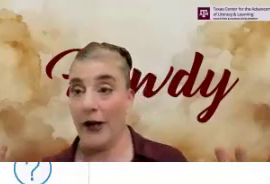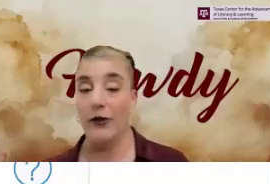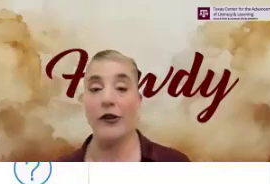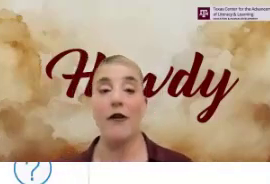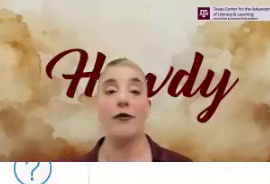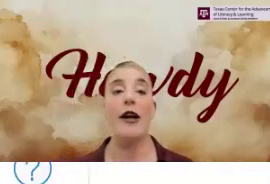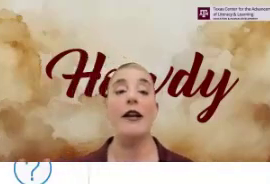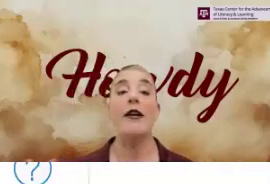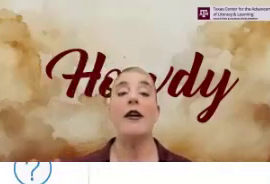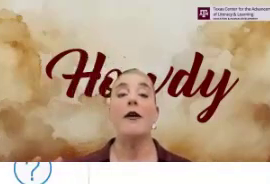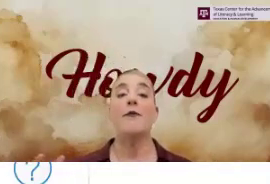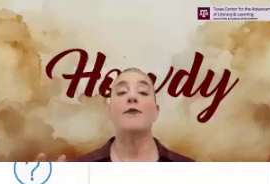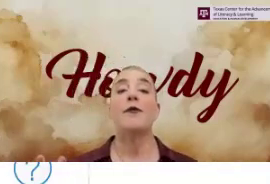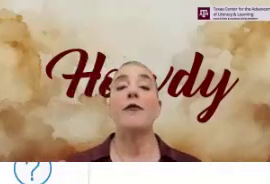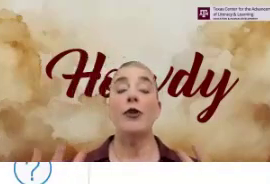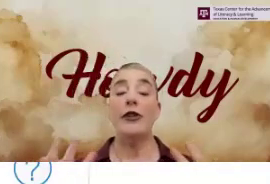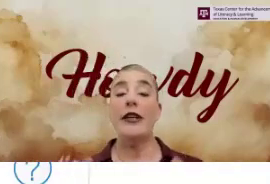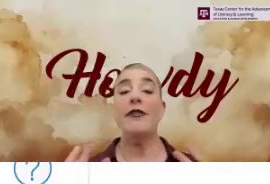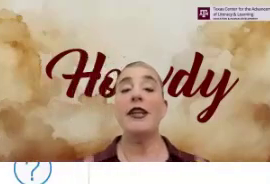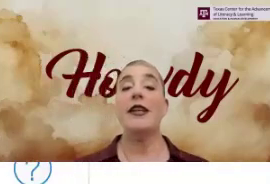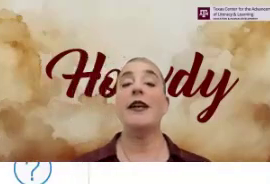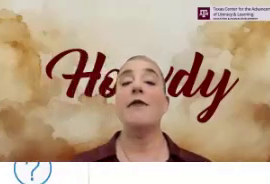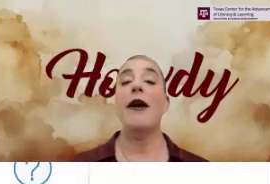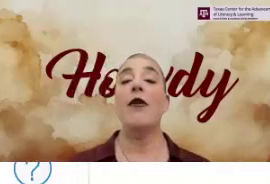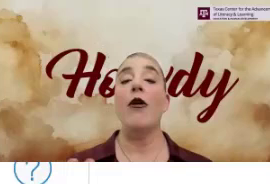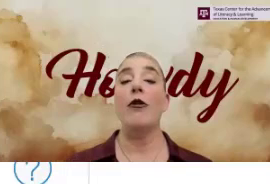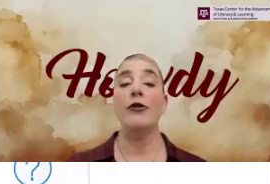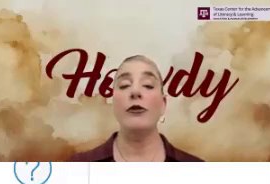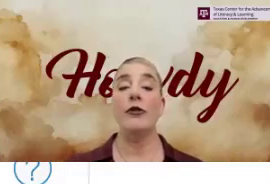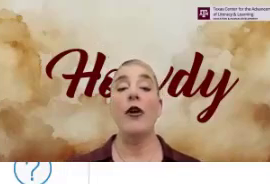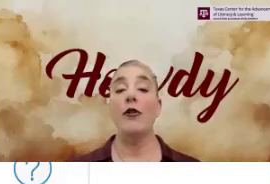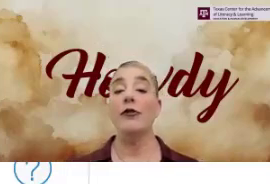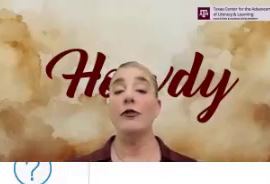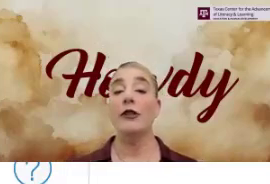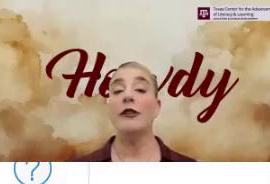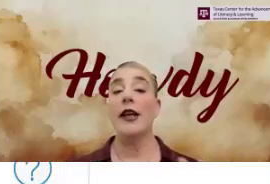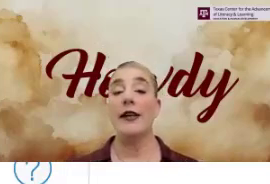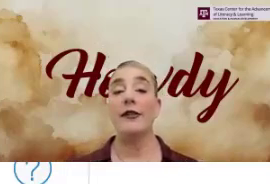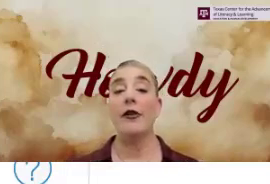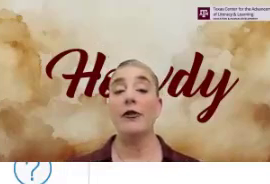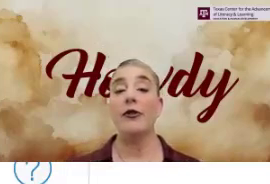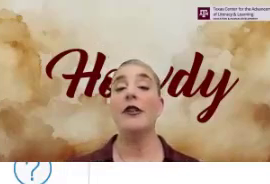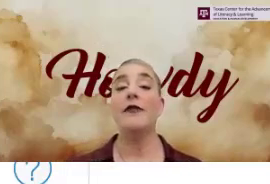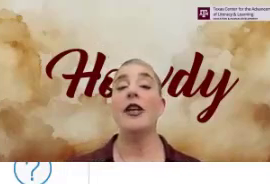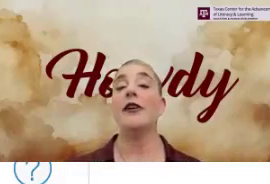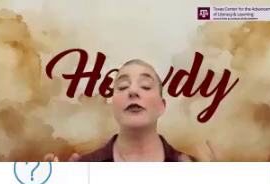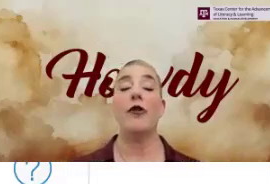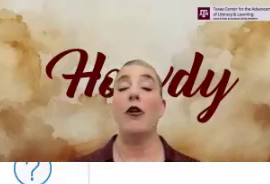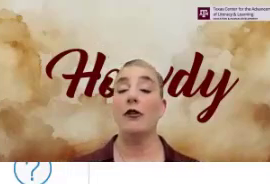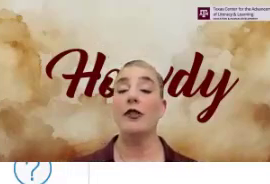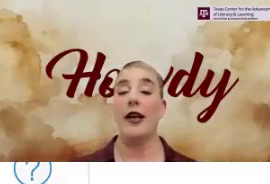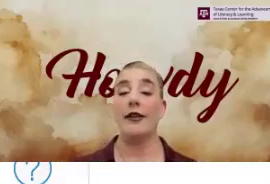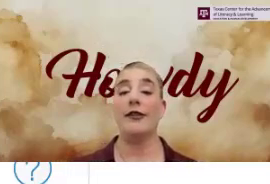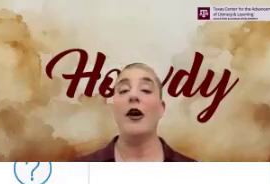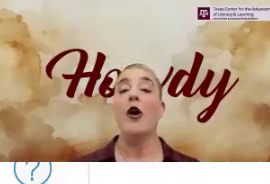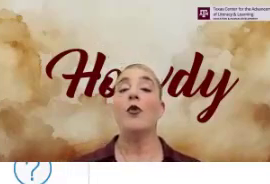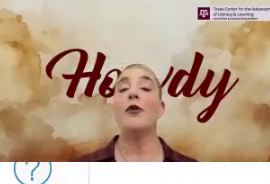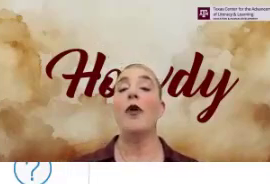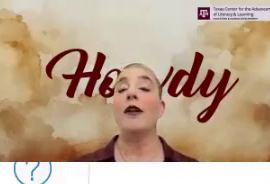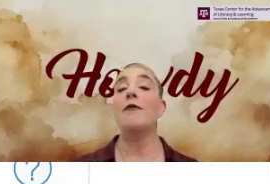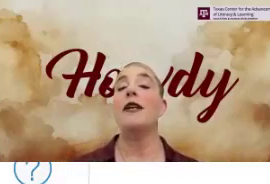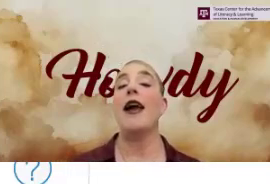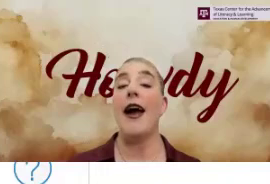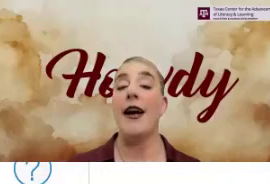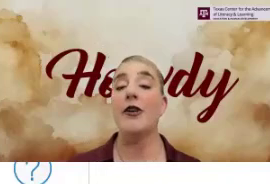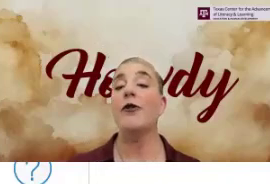in Microsoft, right? Really thinking about alternative text or alt text.